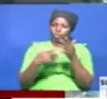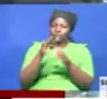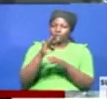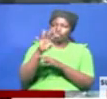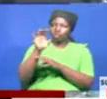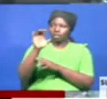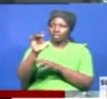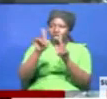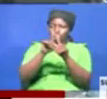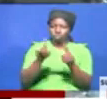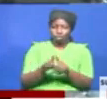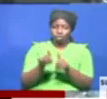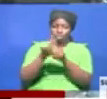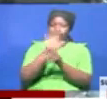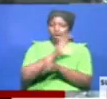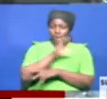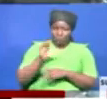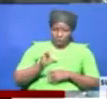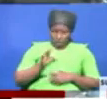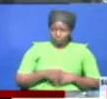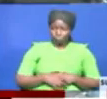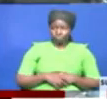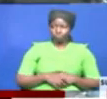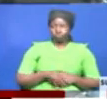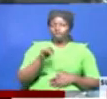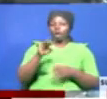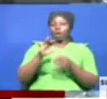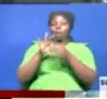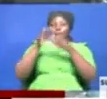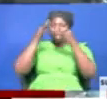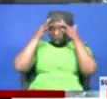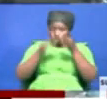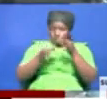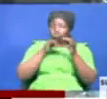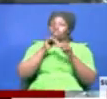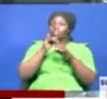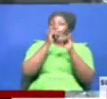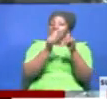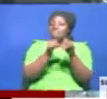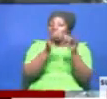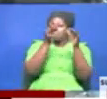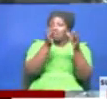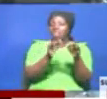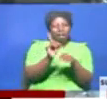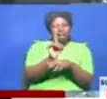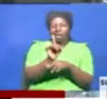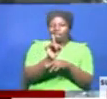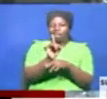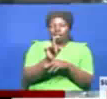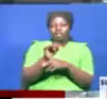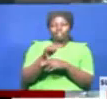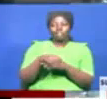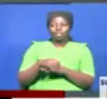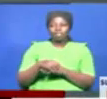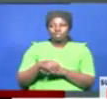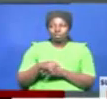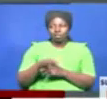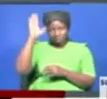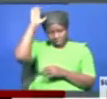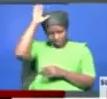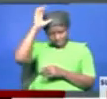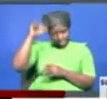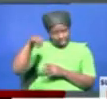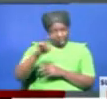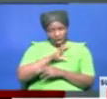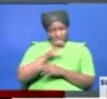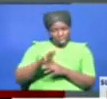a commission, it's a corporate decision. It's not an individual decision. The commission is not, Chebukati is not a commissioner. However